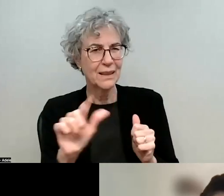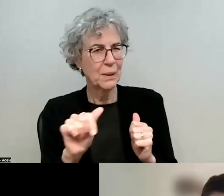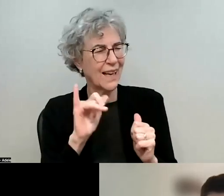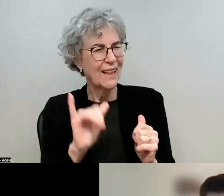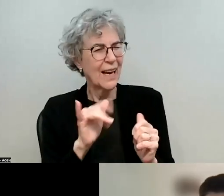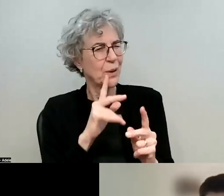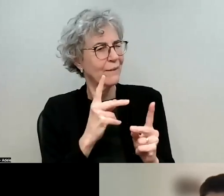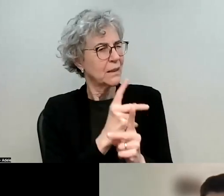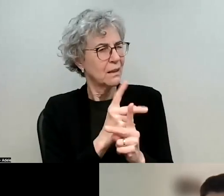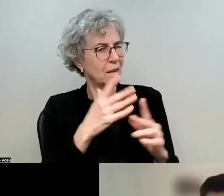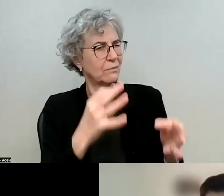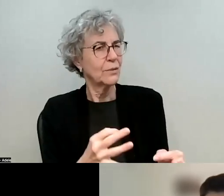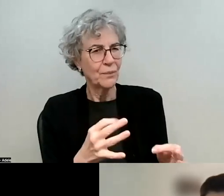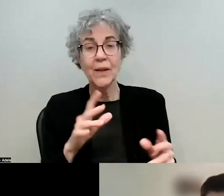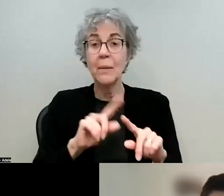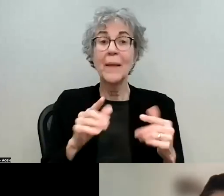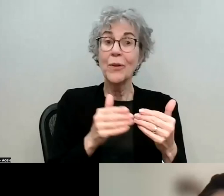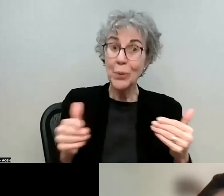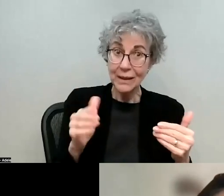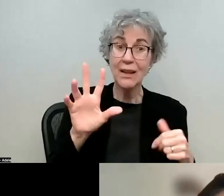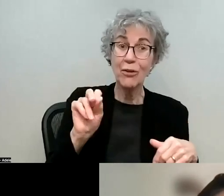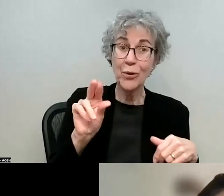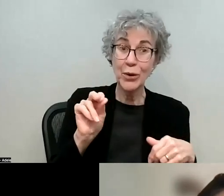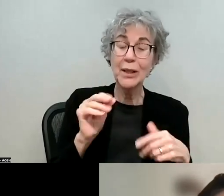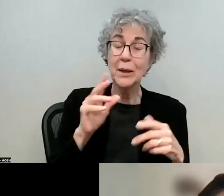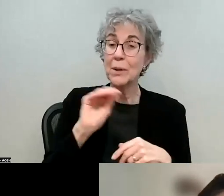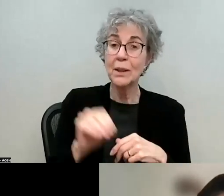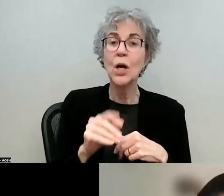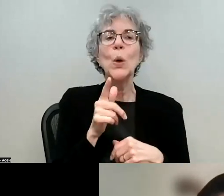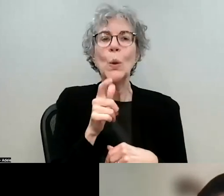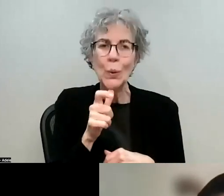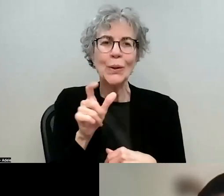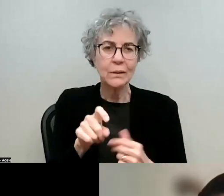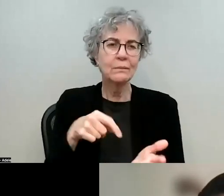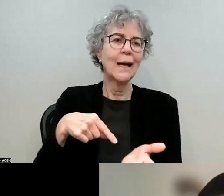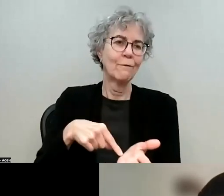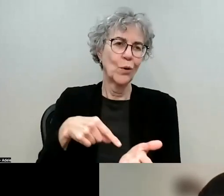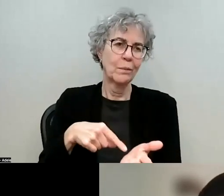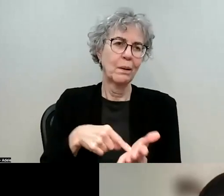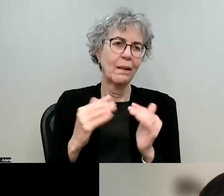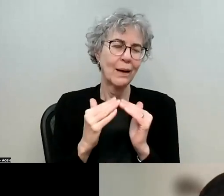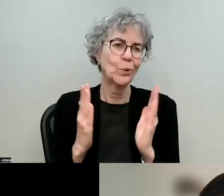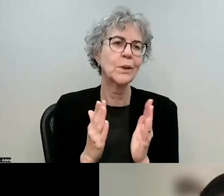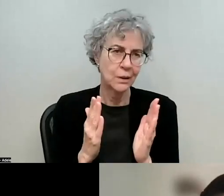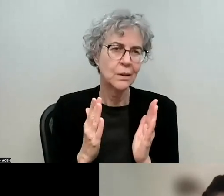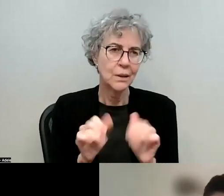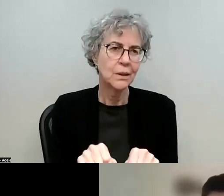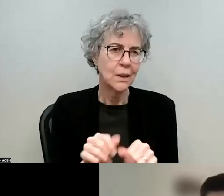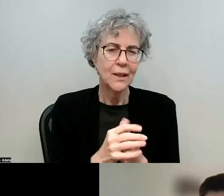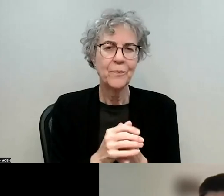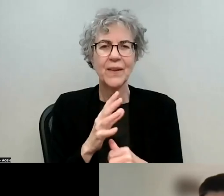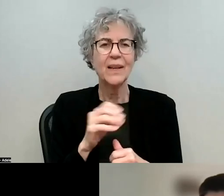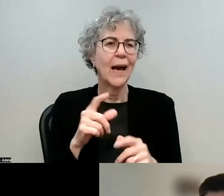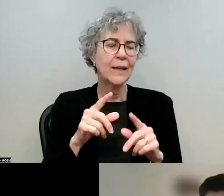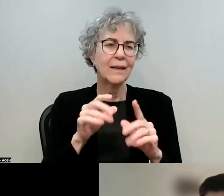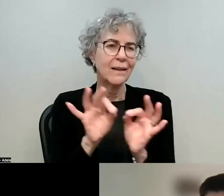be sort of the 30% will be for people that need affordable housing and with a range of